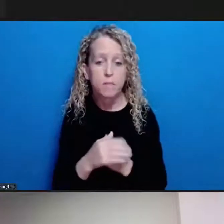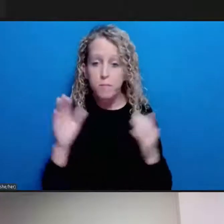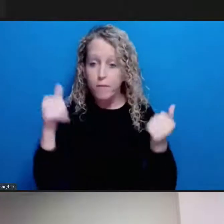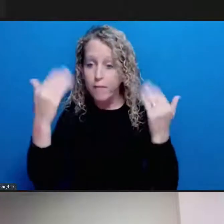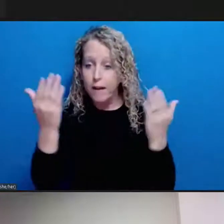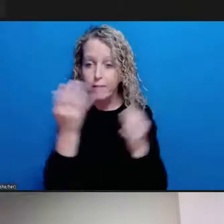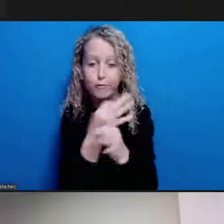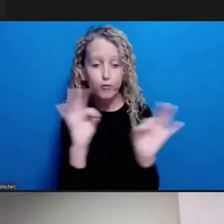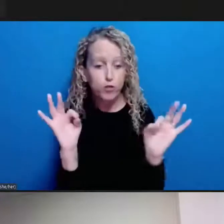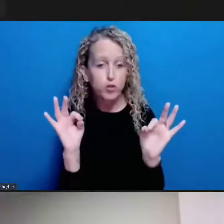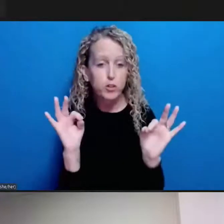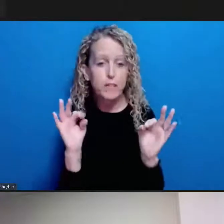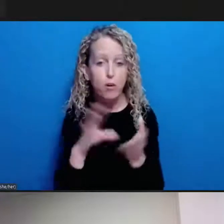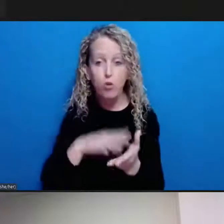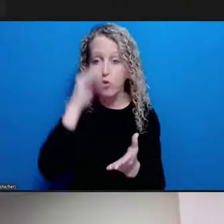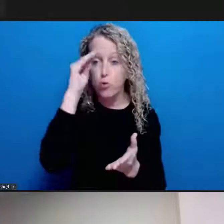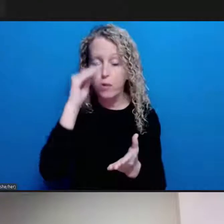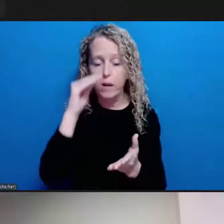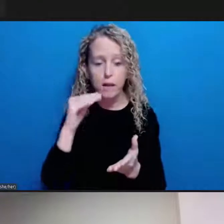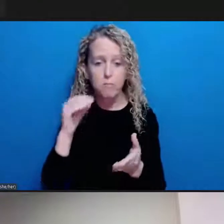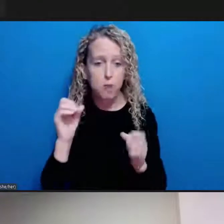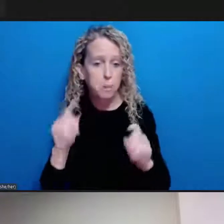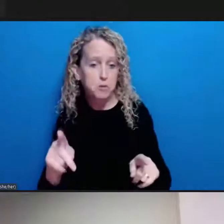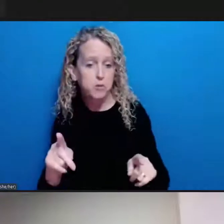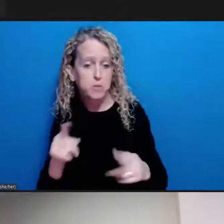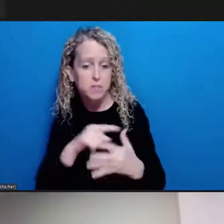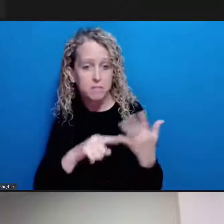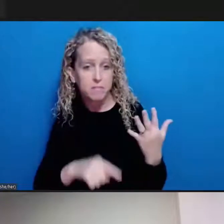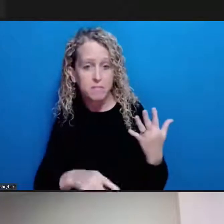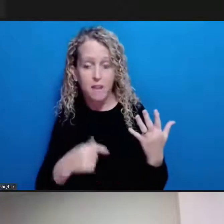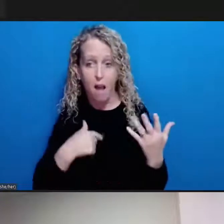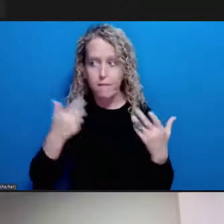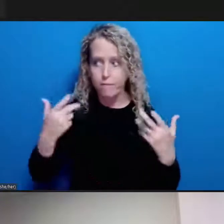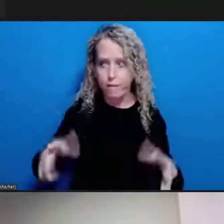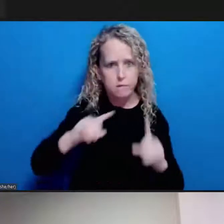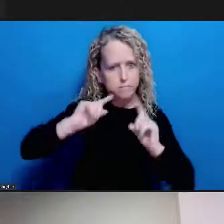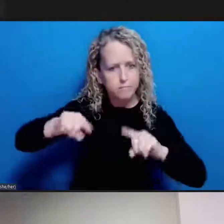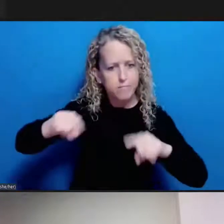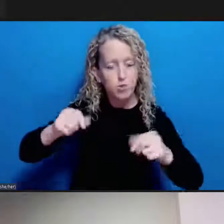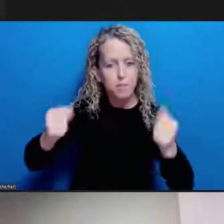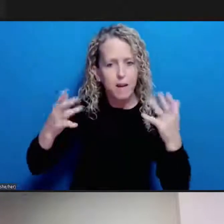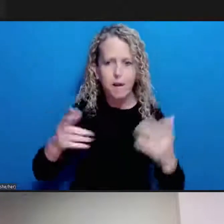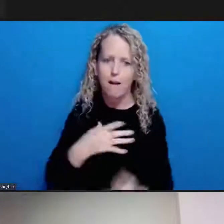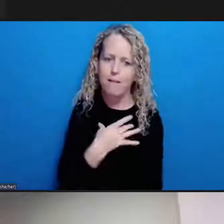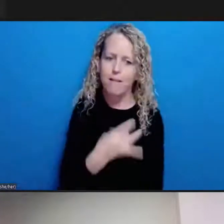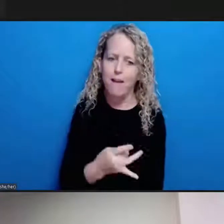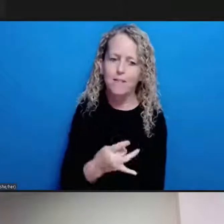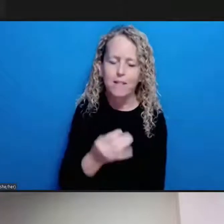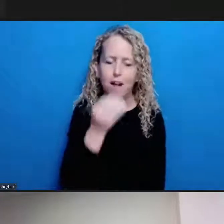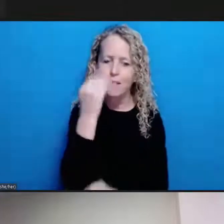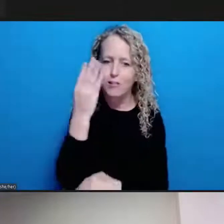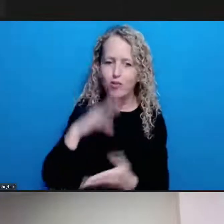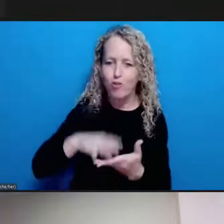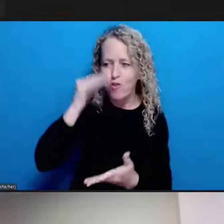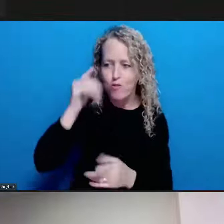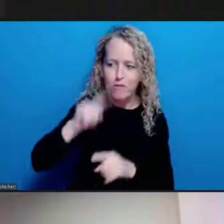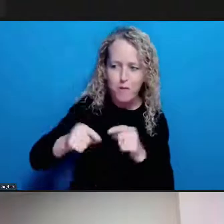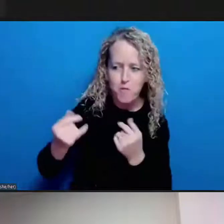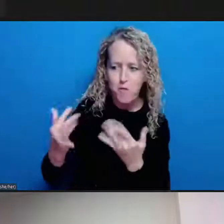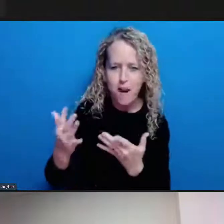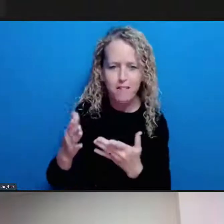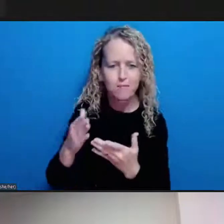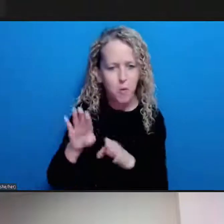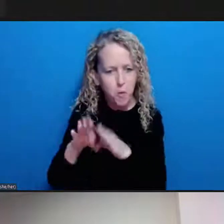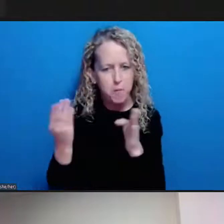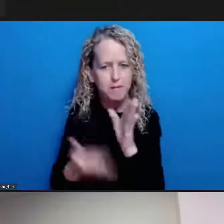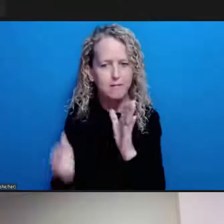options. I've come to many. I can't wait till we can do lunch and learns again. But I think that resource is really important,